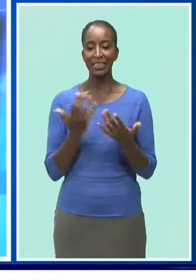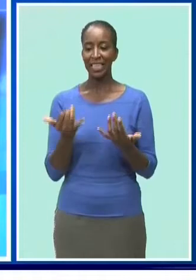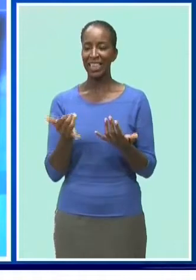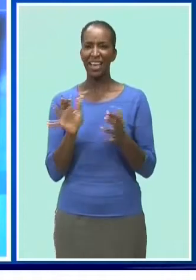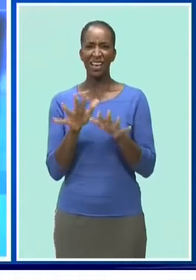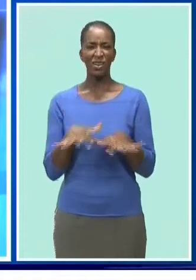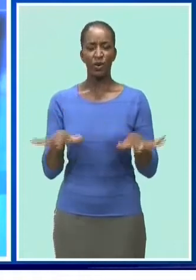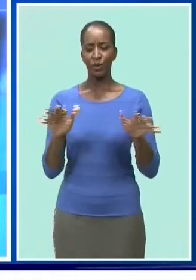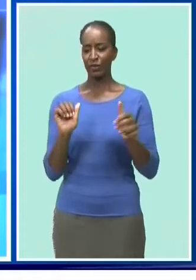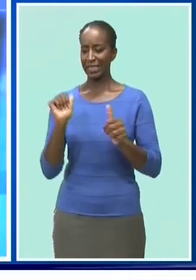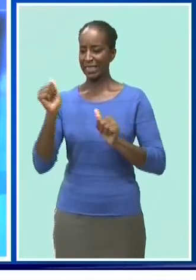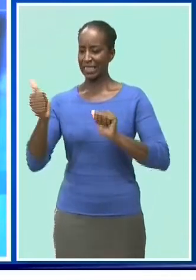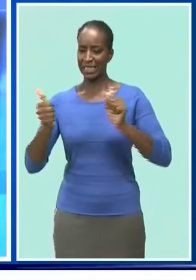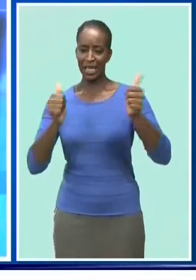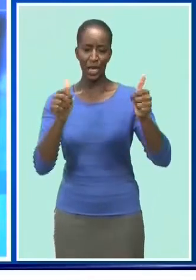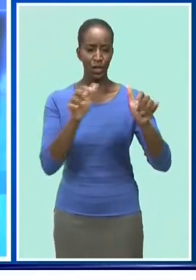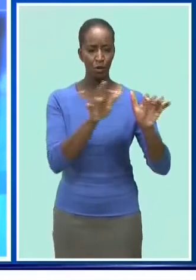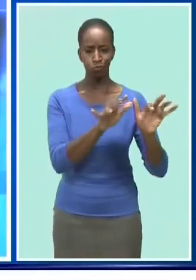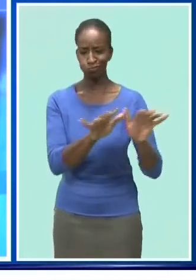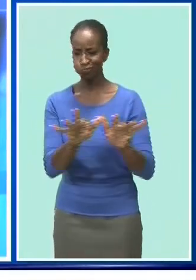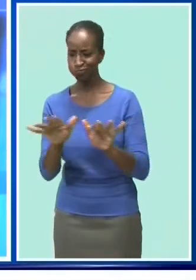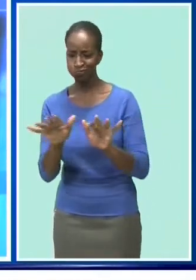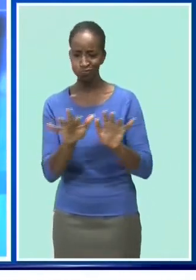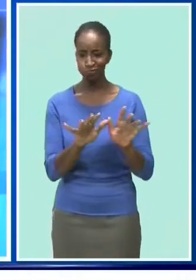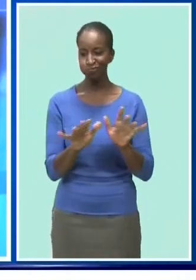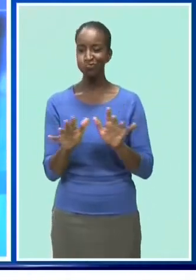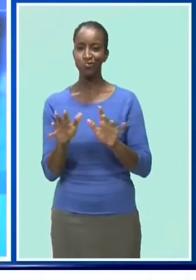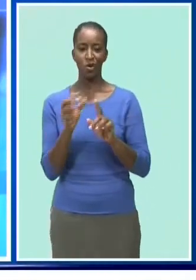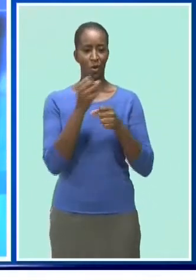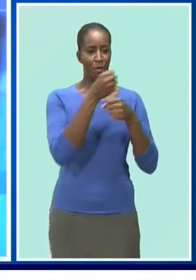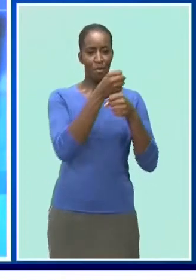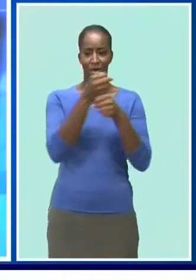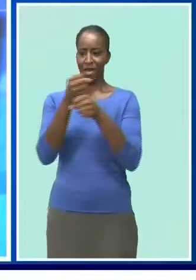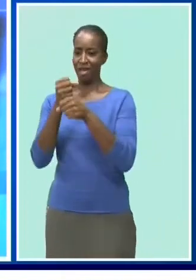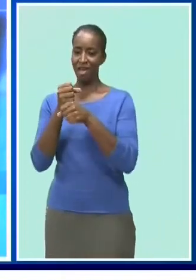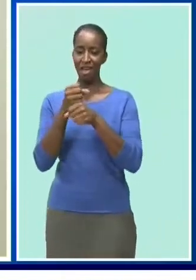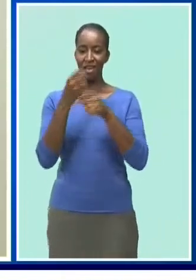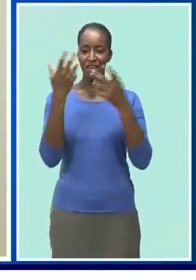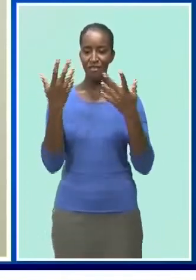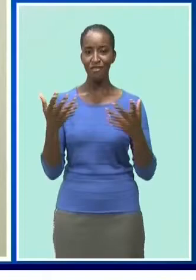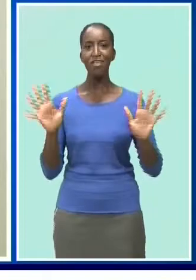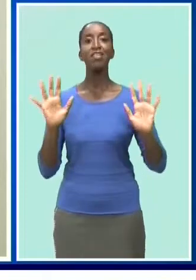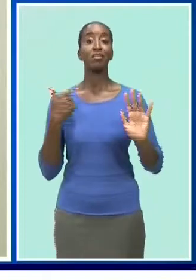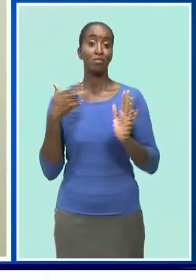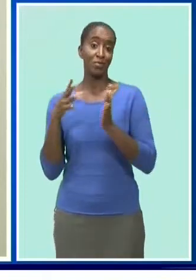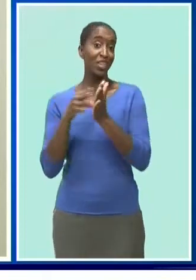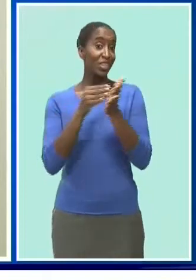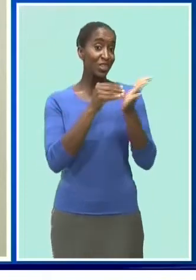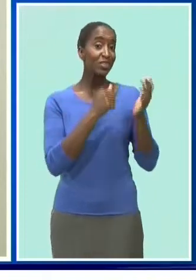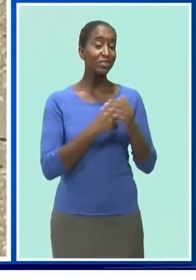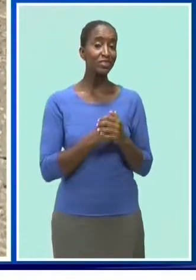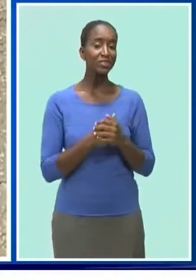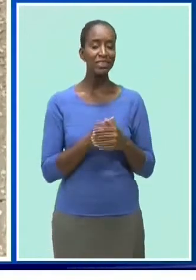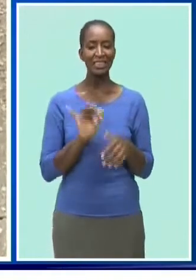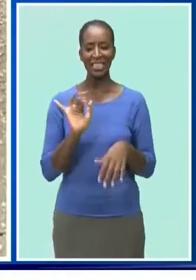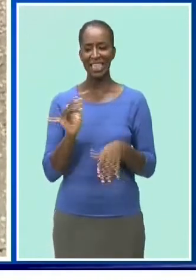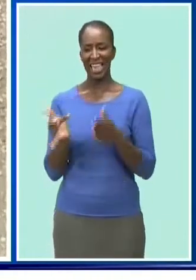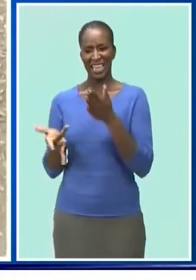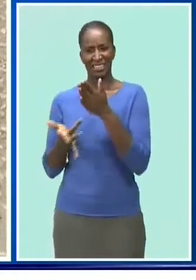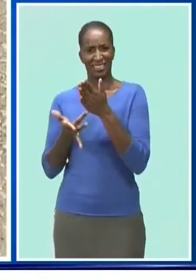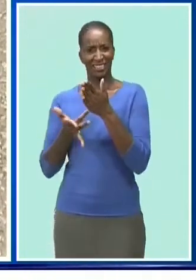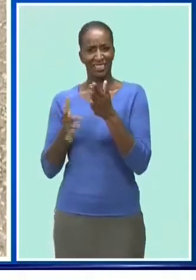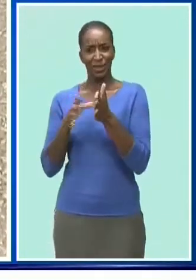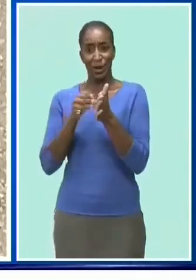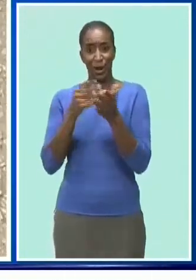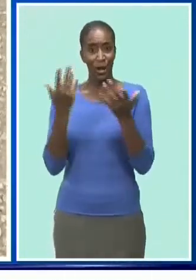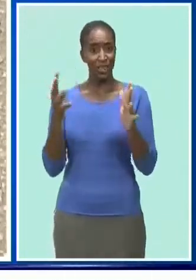whole production and the set, being on the set and stuff like that. And it's not just about technical skills. For